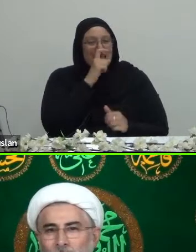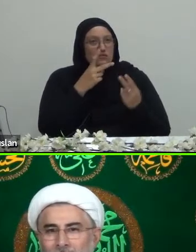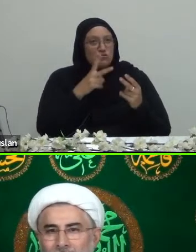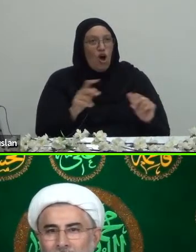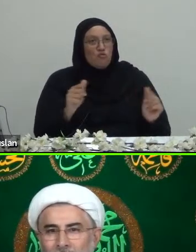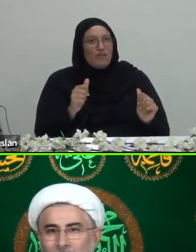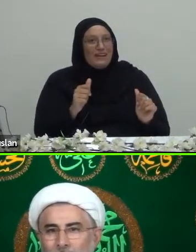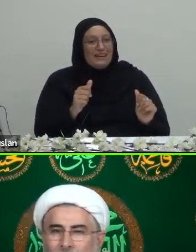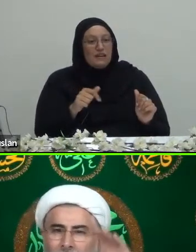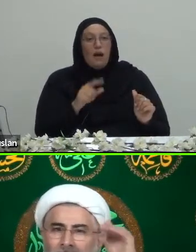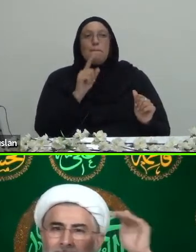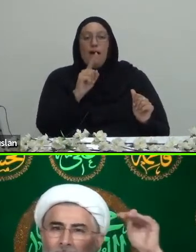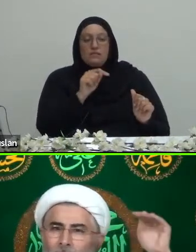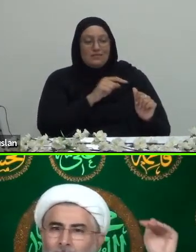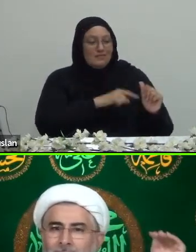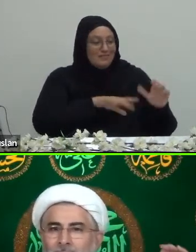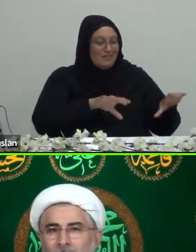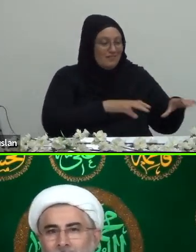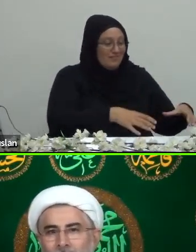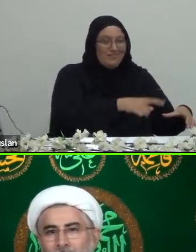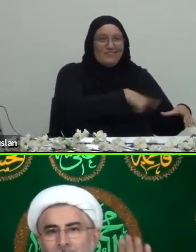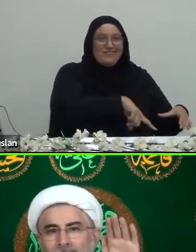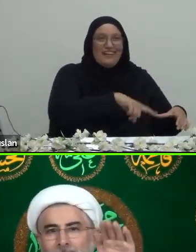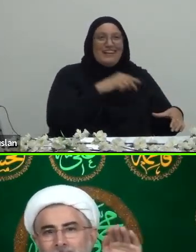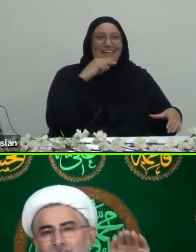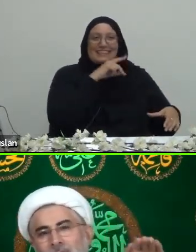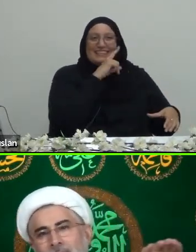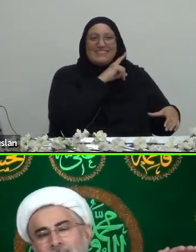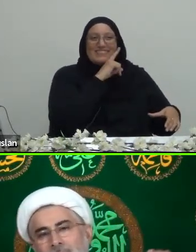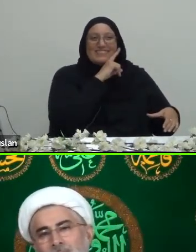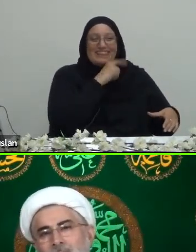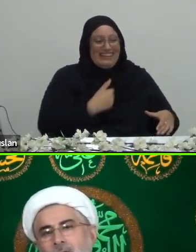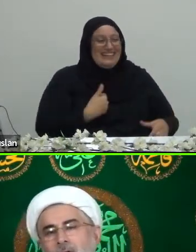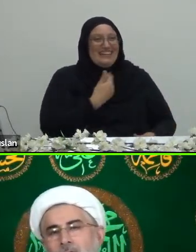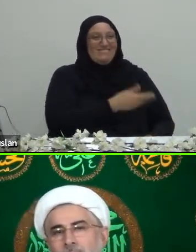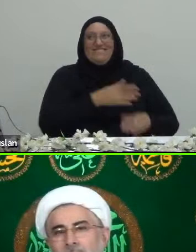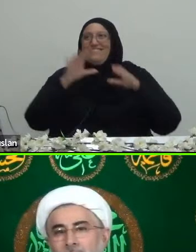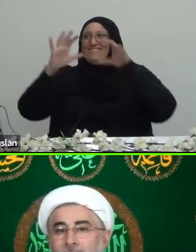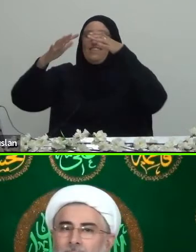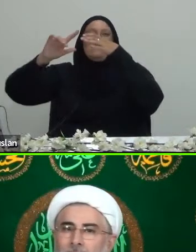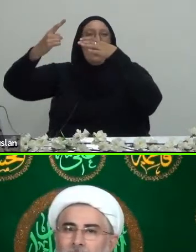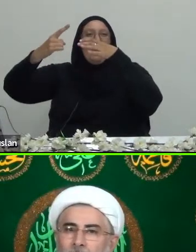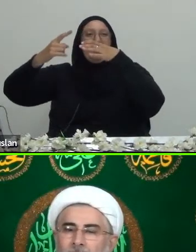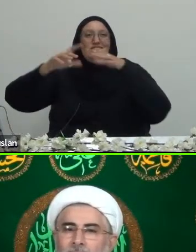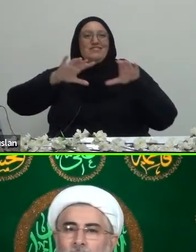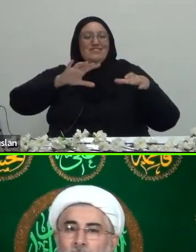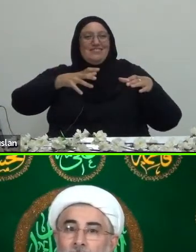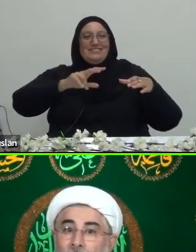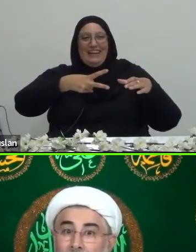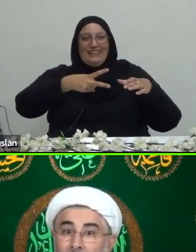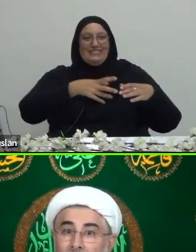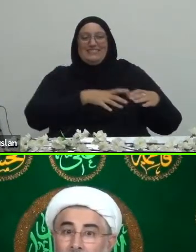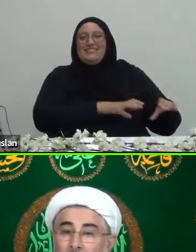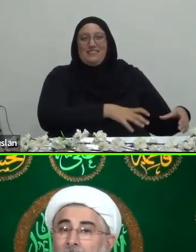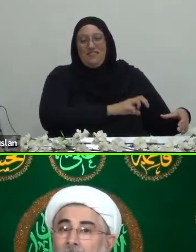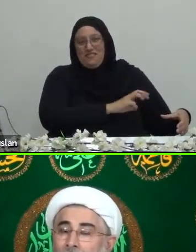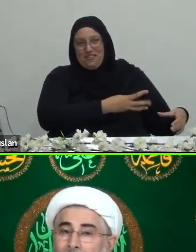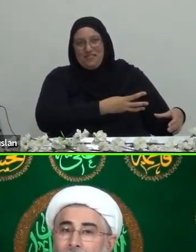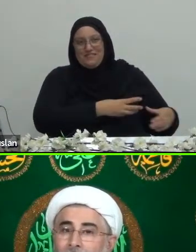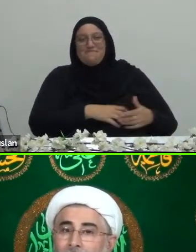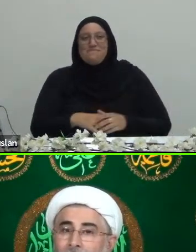my nephews and nieces. You see, all these are discussed as different classes of beneficiaries of